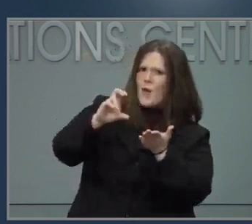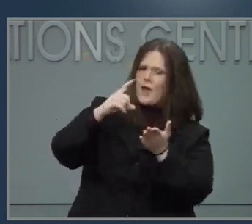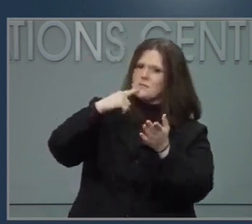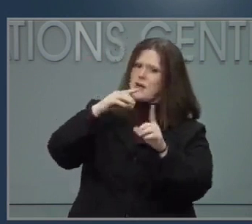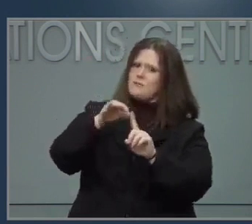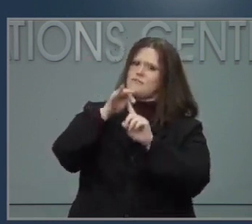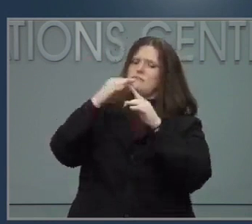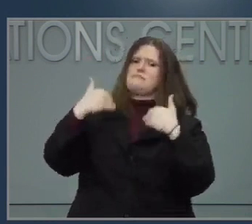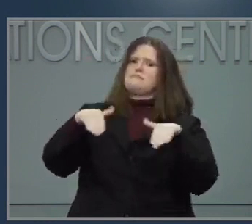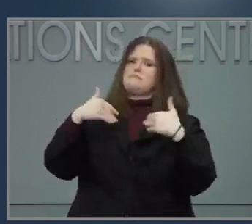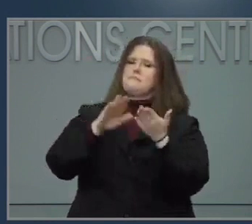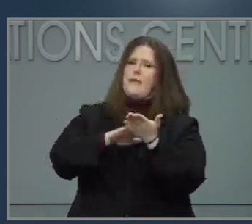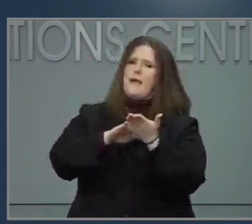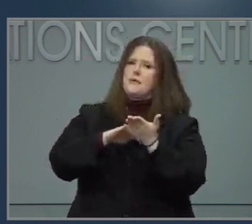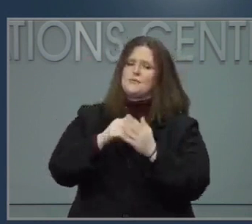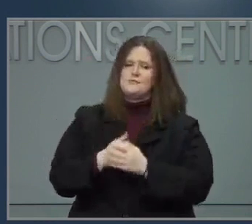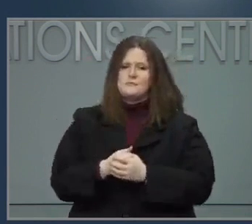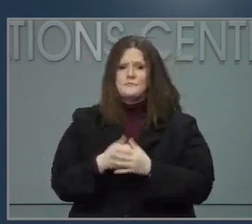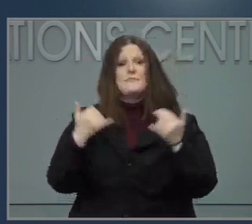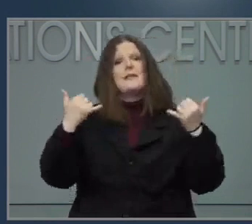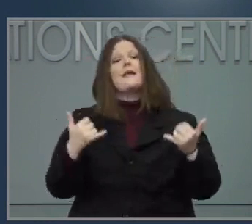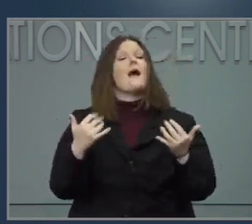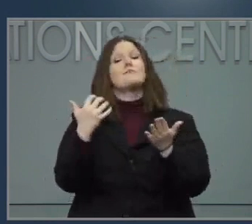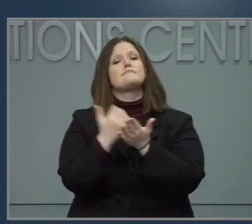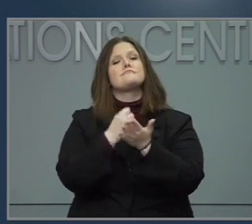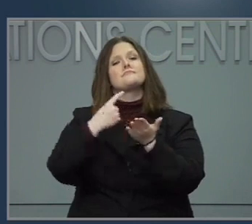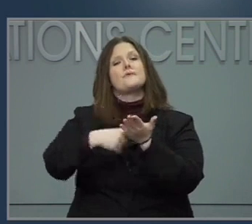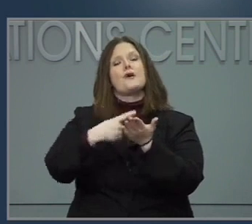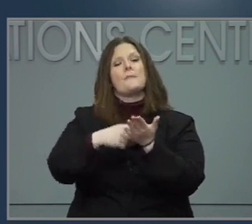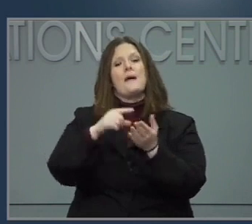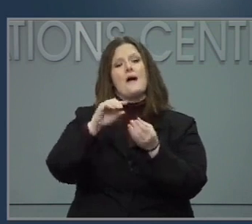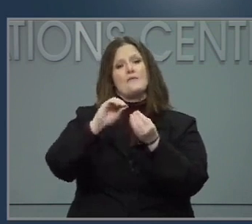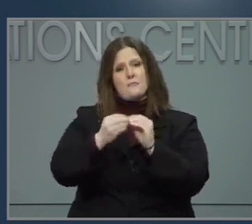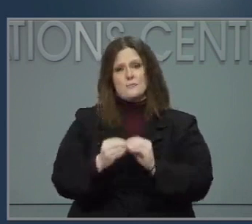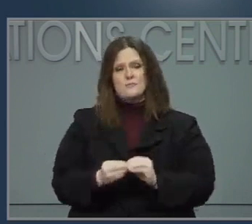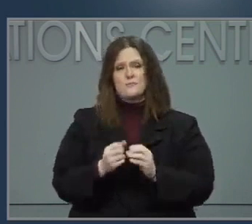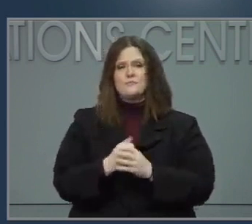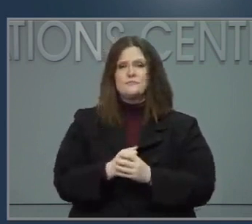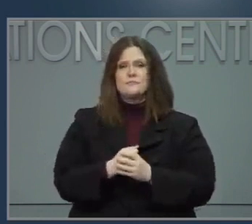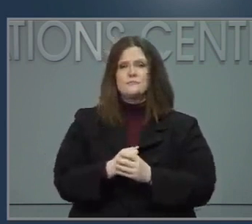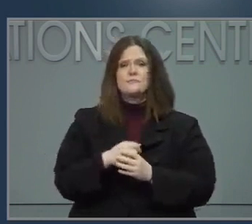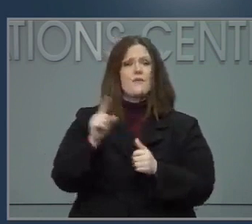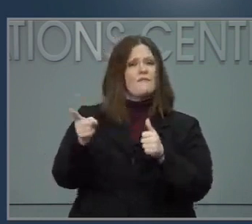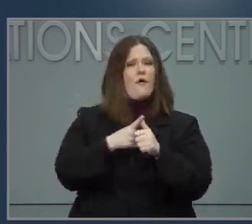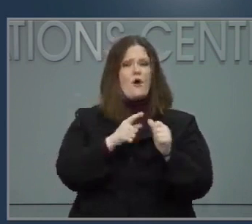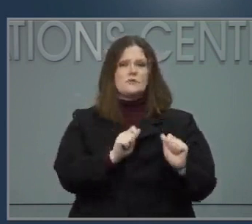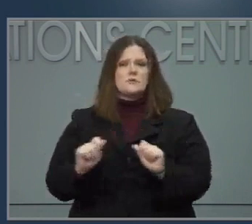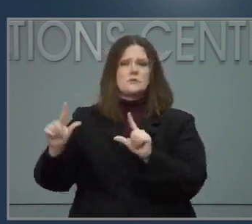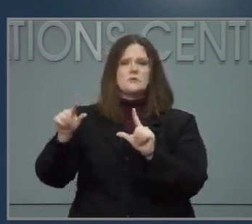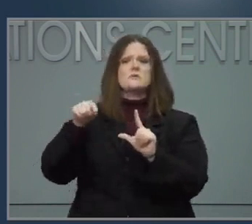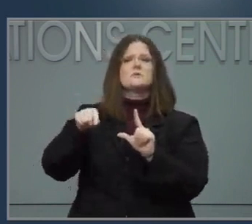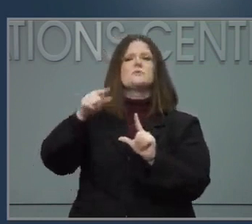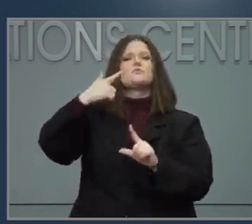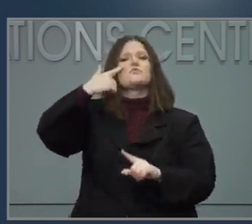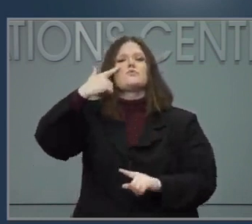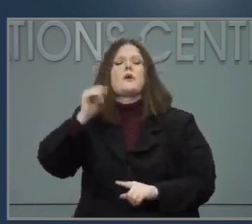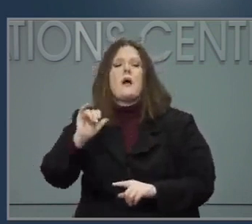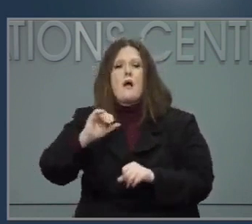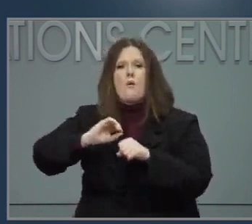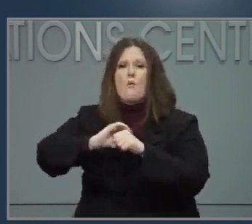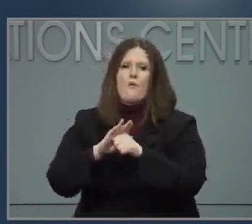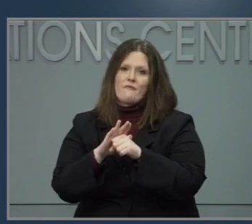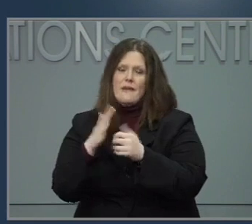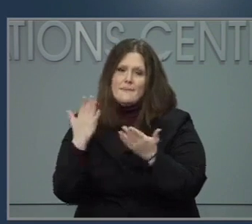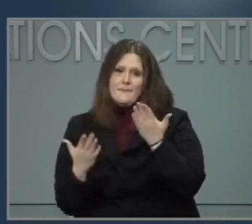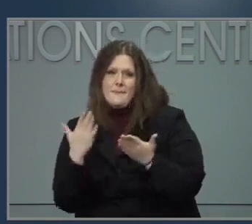today. This first graph looks at people who come to the emergency department with COVID-like symptoms. This is our